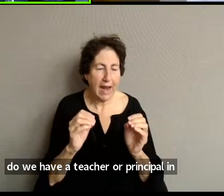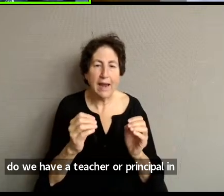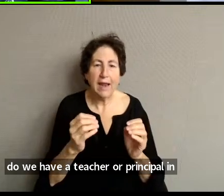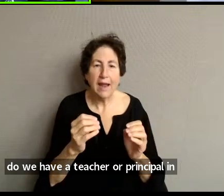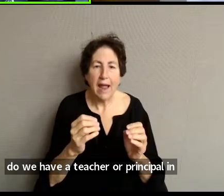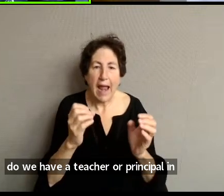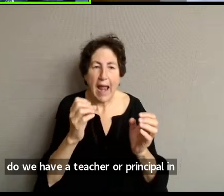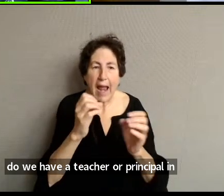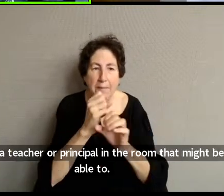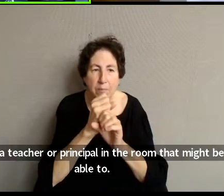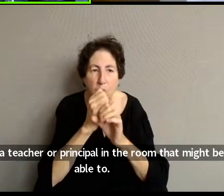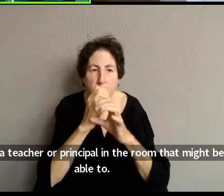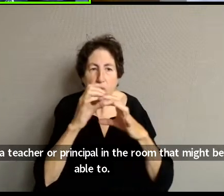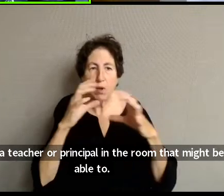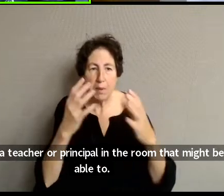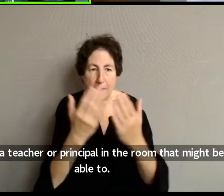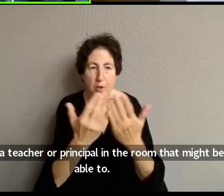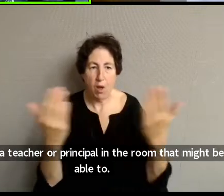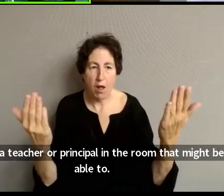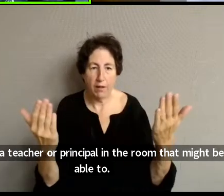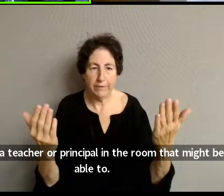A bubble wall.